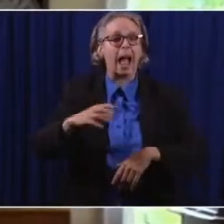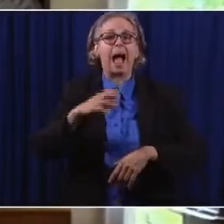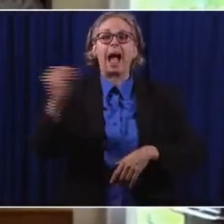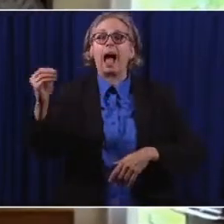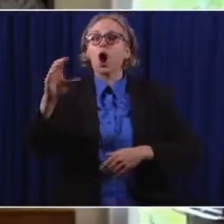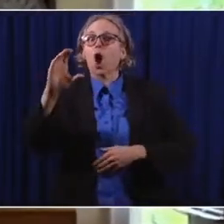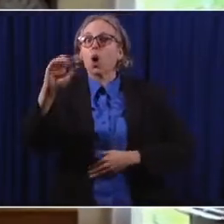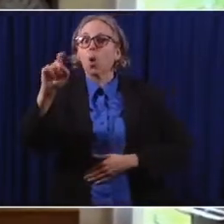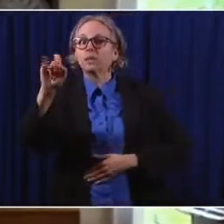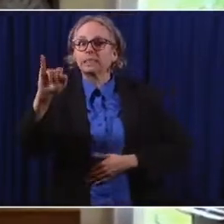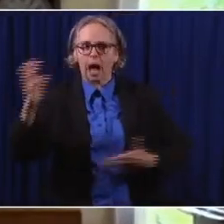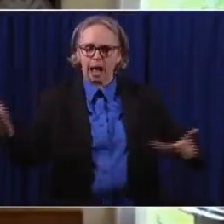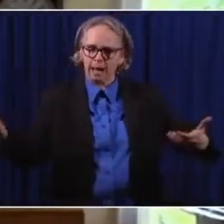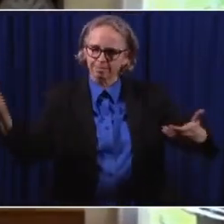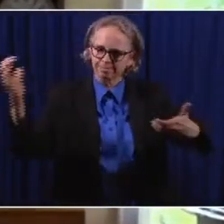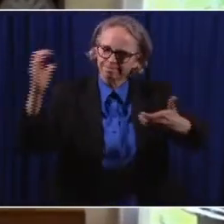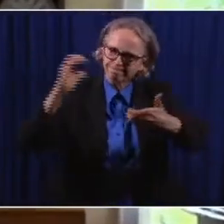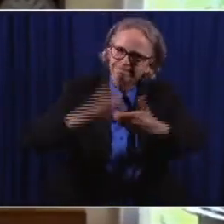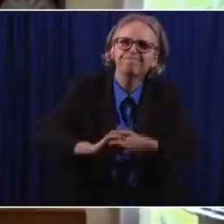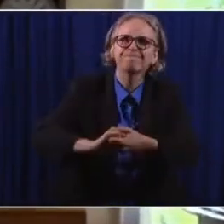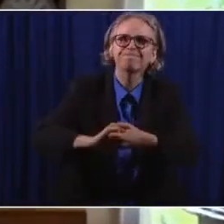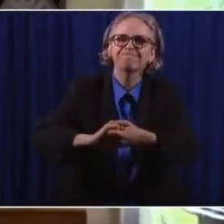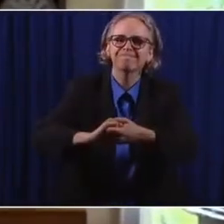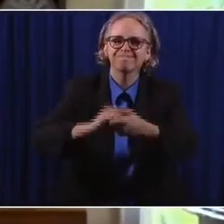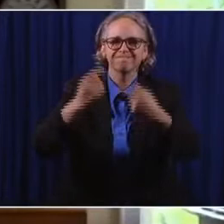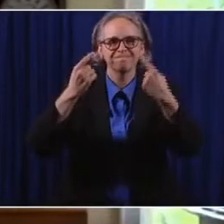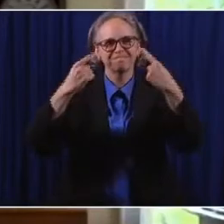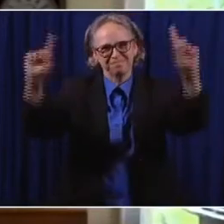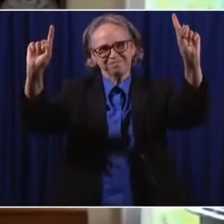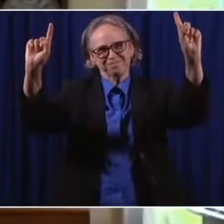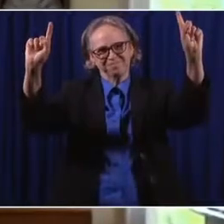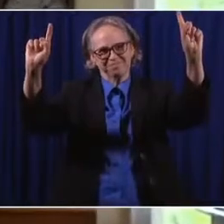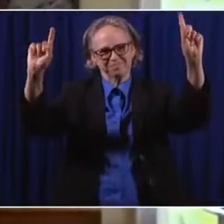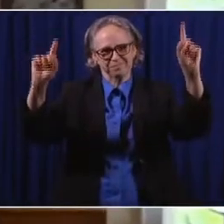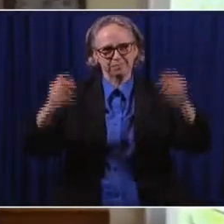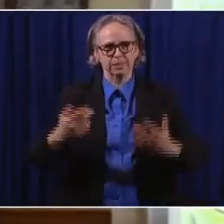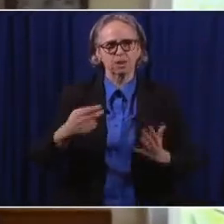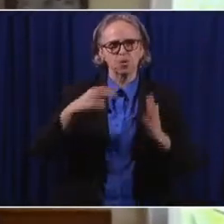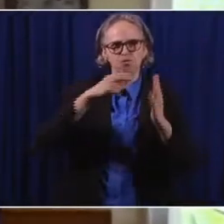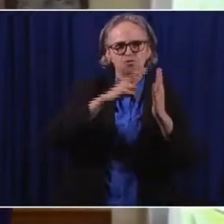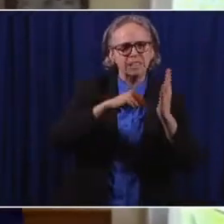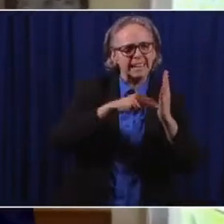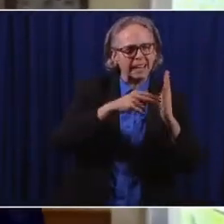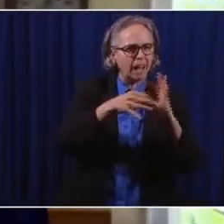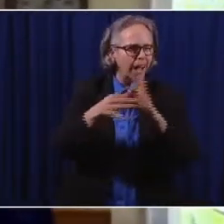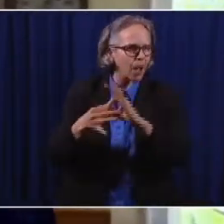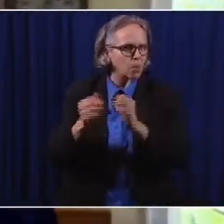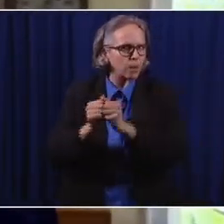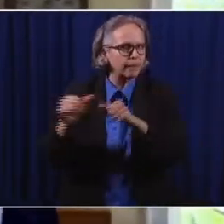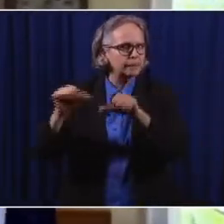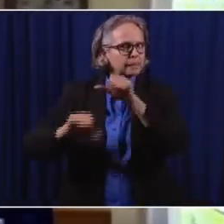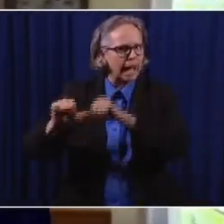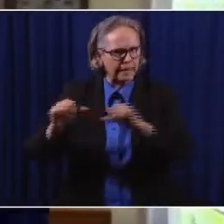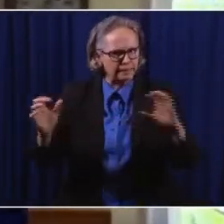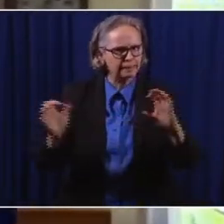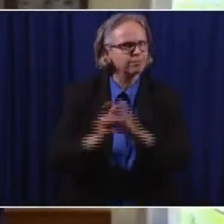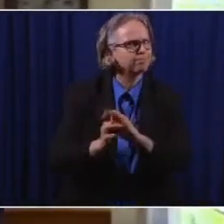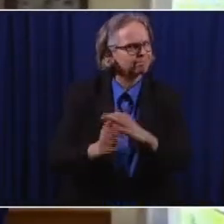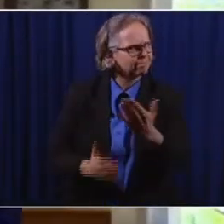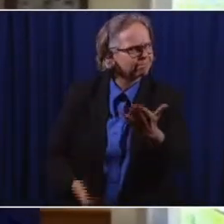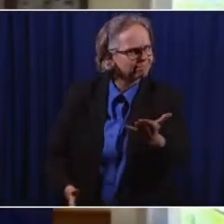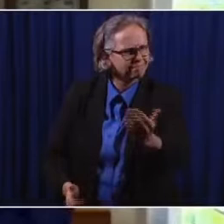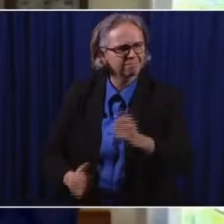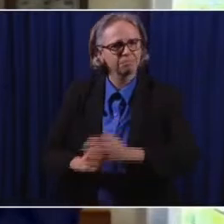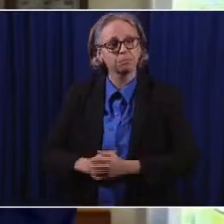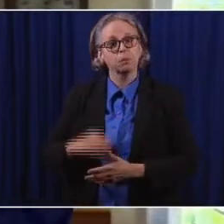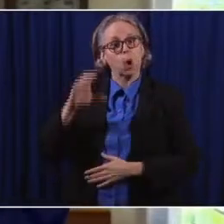need connect reading with hands-on science. COSI is traveling the state to provide learning lunchboxes to